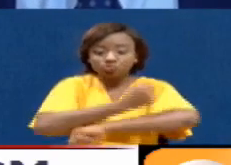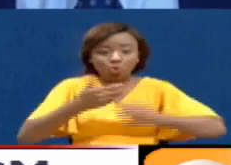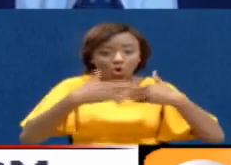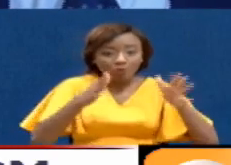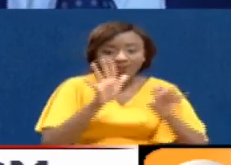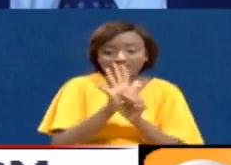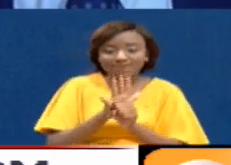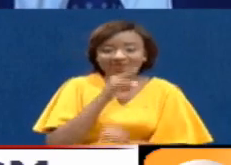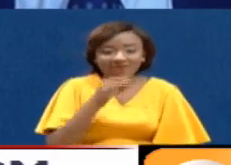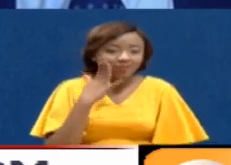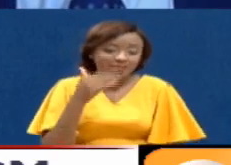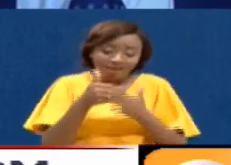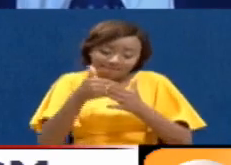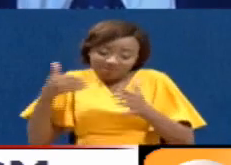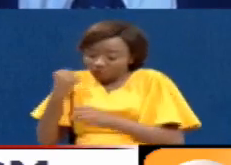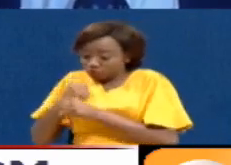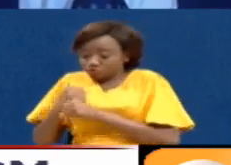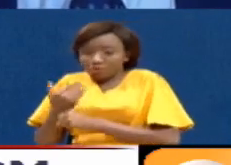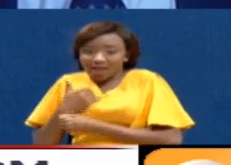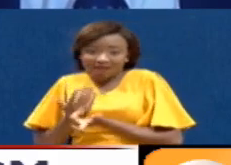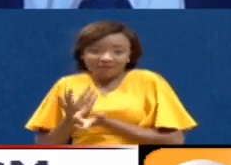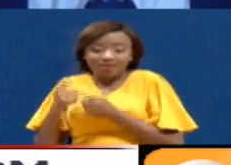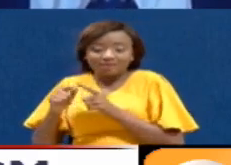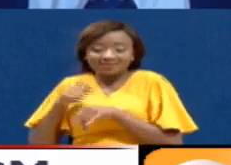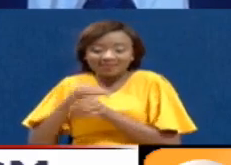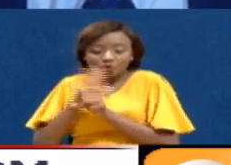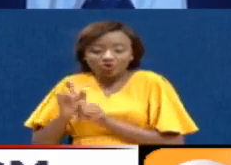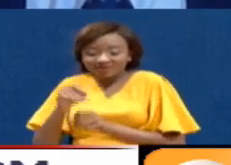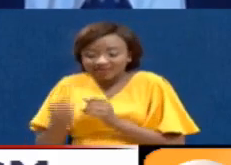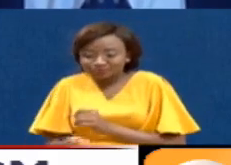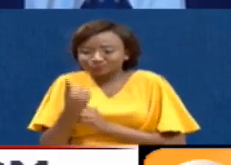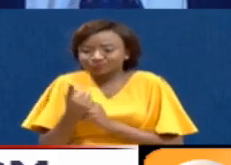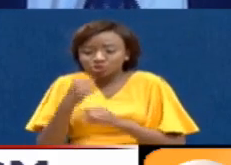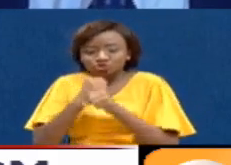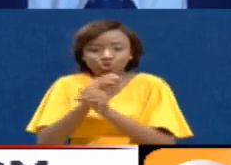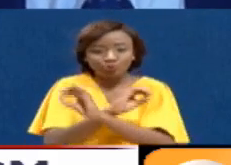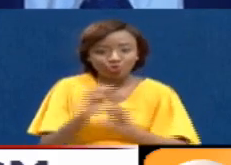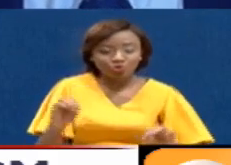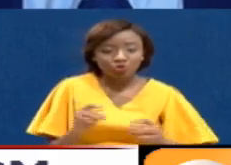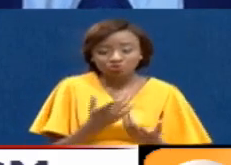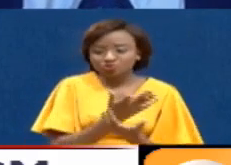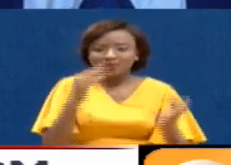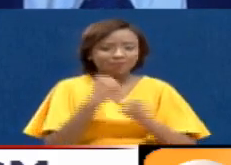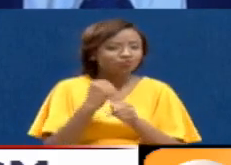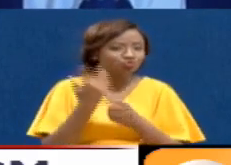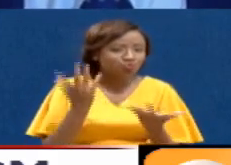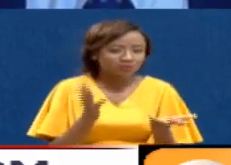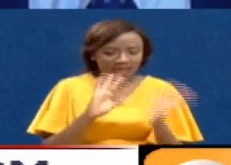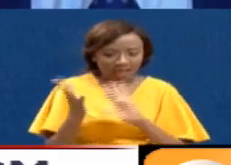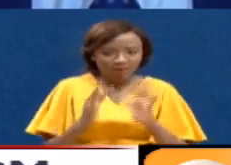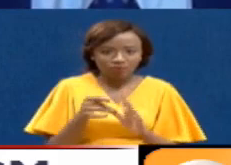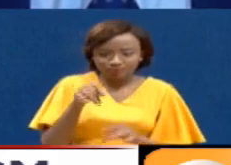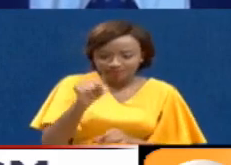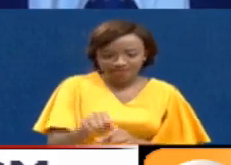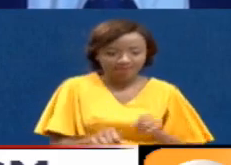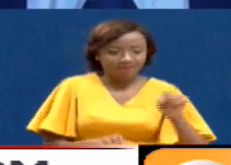many parents who had jobs before COVID-19 might not have jobs at that time. How do you deal with the day-to-day expenses